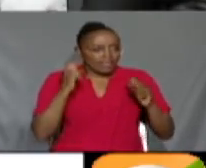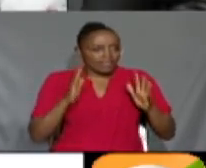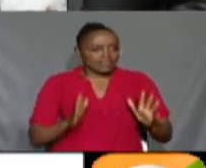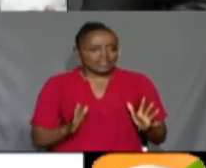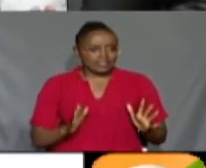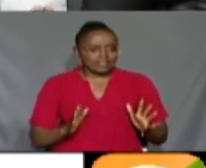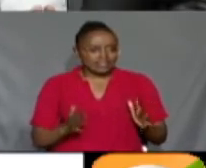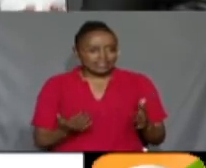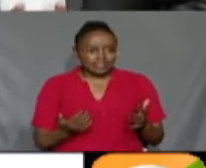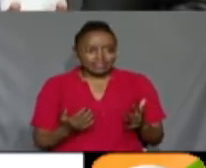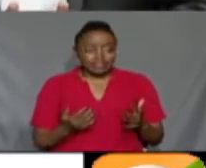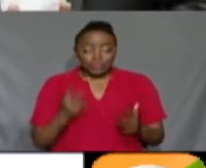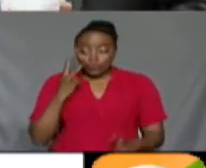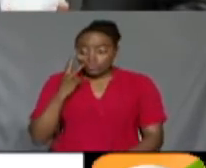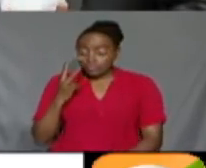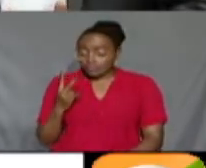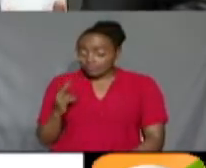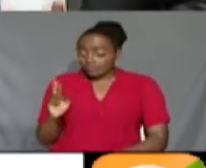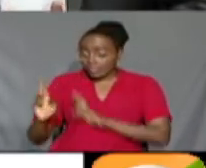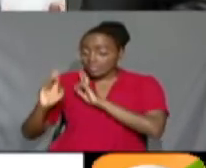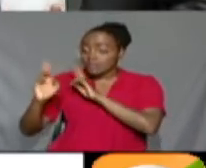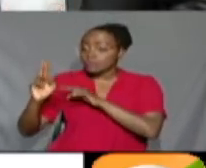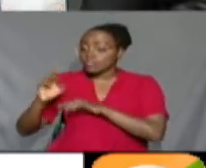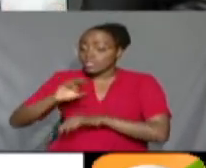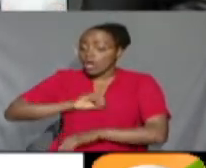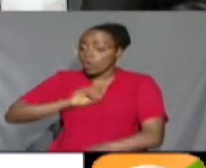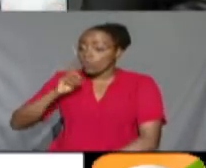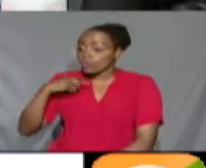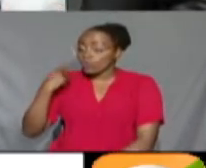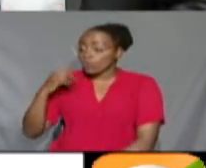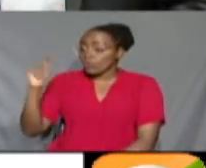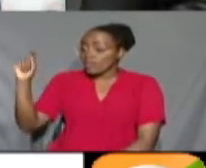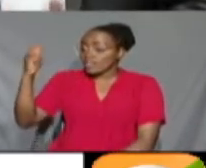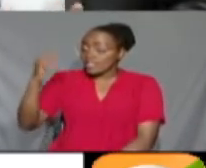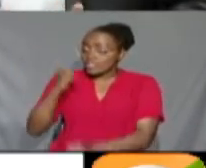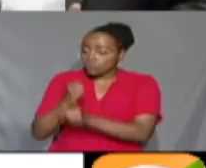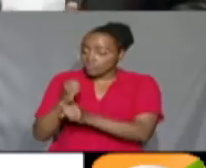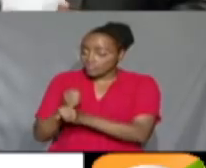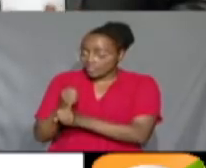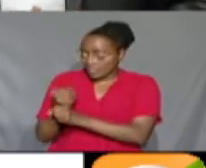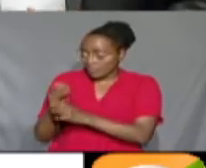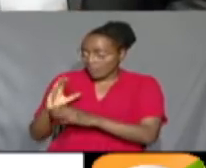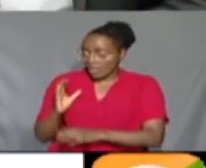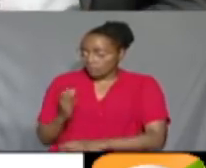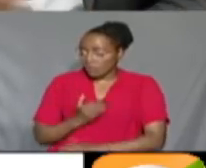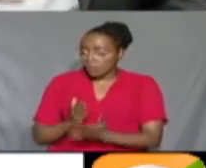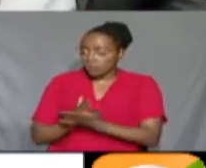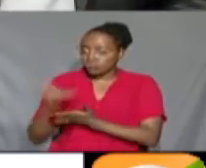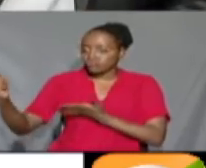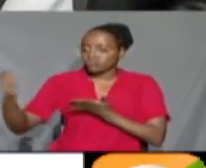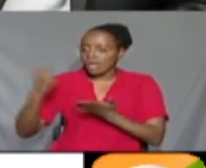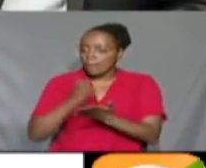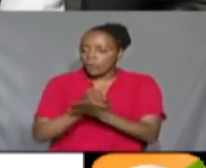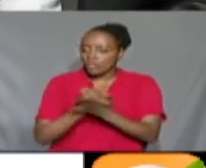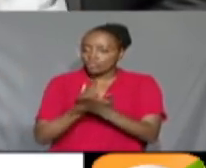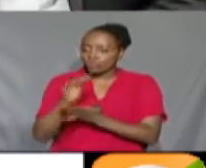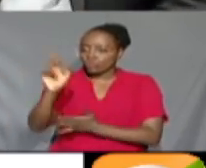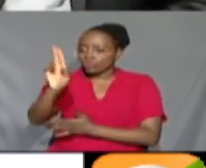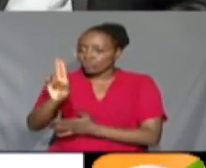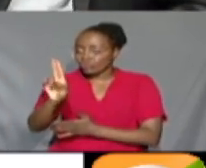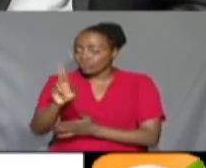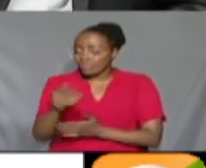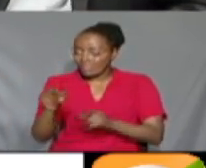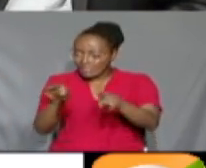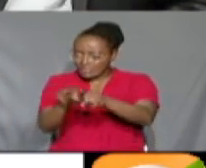Waiga, the report belongs to Kenyans and it was done by a task force appointed by the president. And it's the same